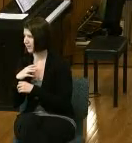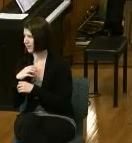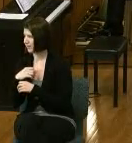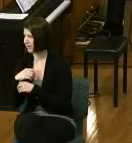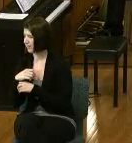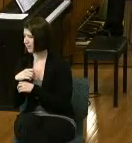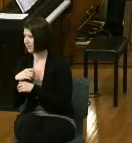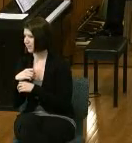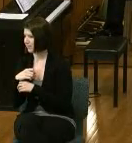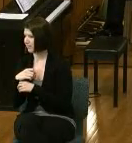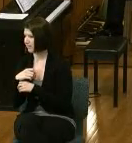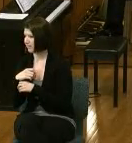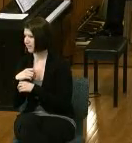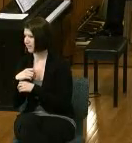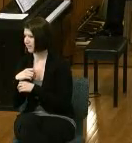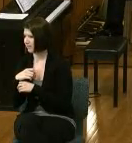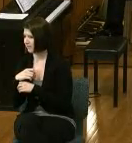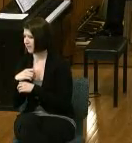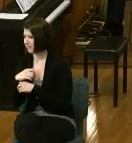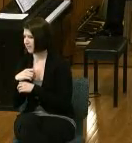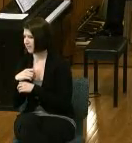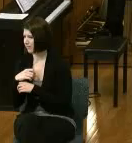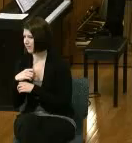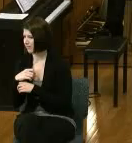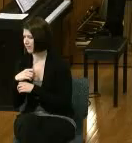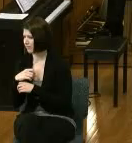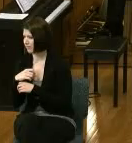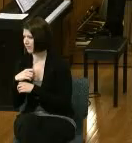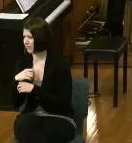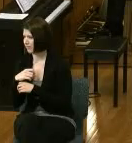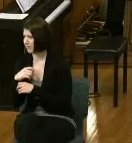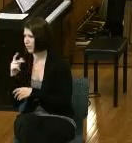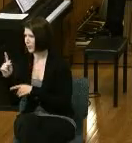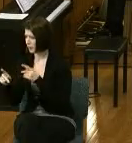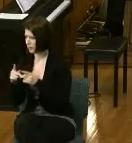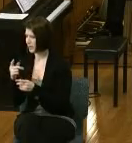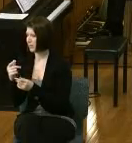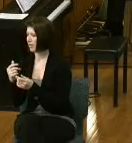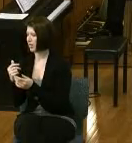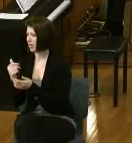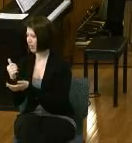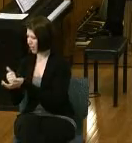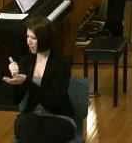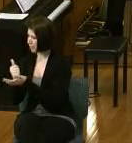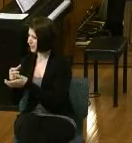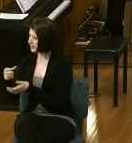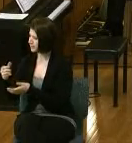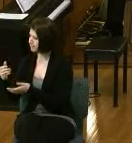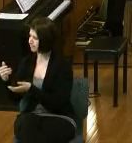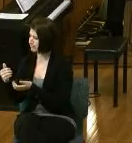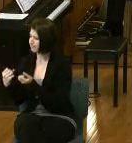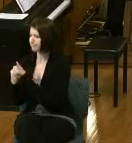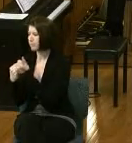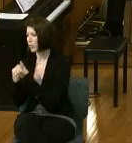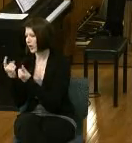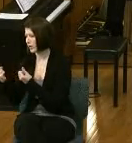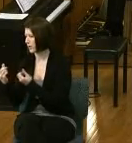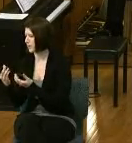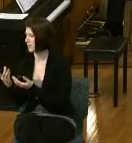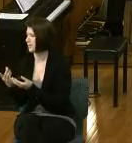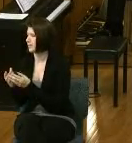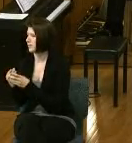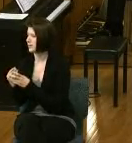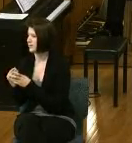packed luggage up the gangplank, or whether it was people helping with those children, you know, en route, or it was someone